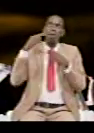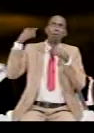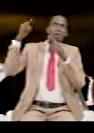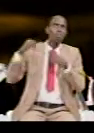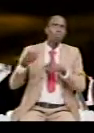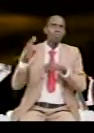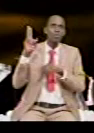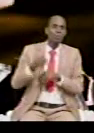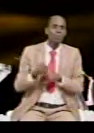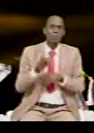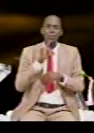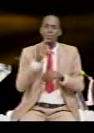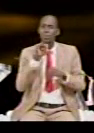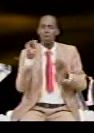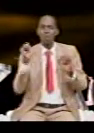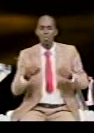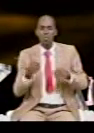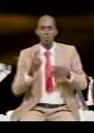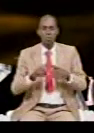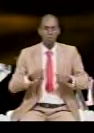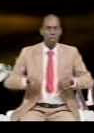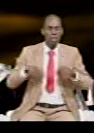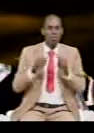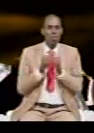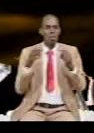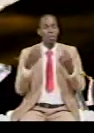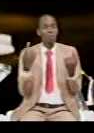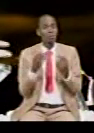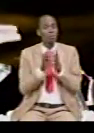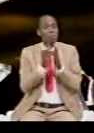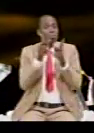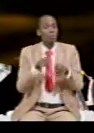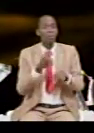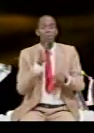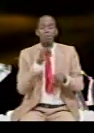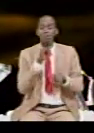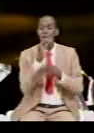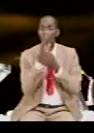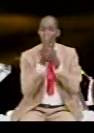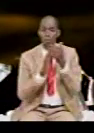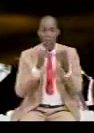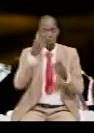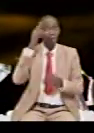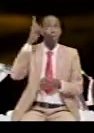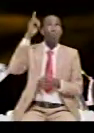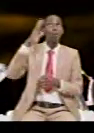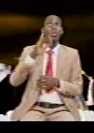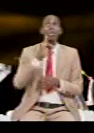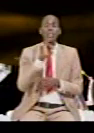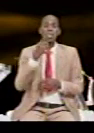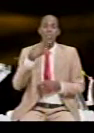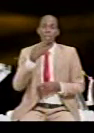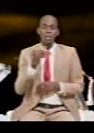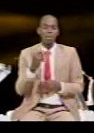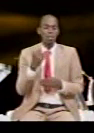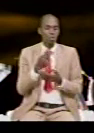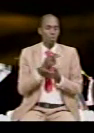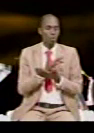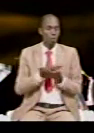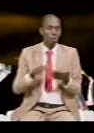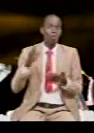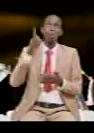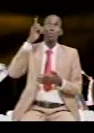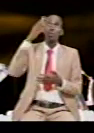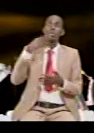not possible to live without sin," he's not humble, because God is saying, "I'm a holy God. You are my people.